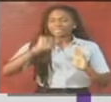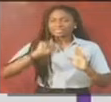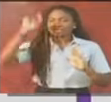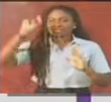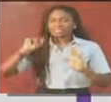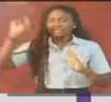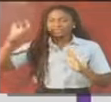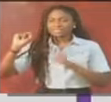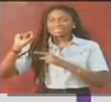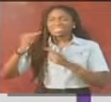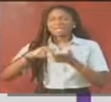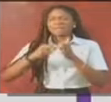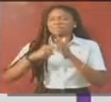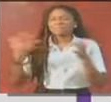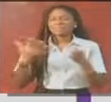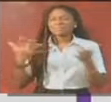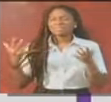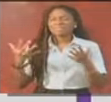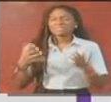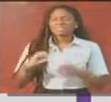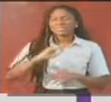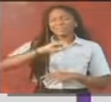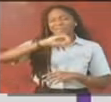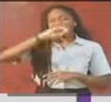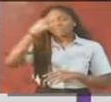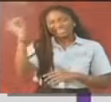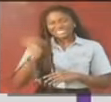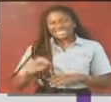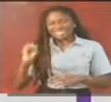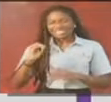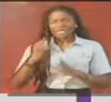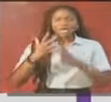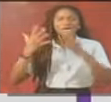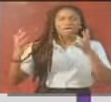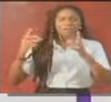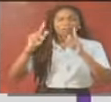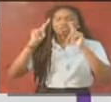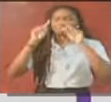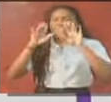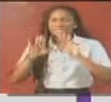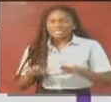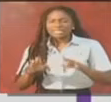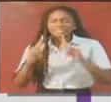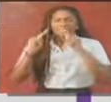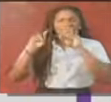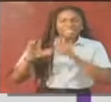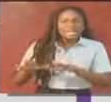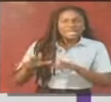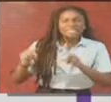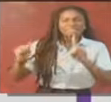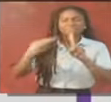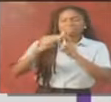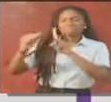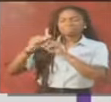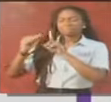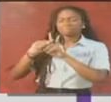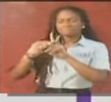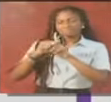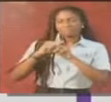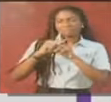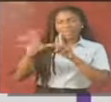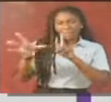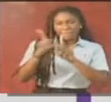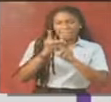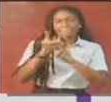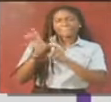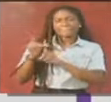gives us the percentage of tests that were returned as positive for COVID-19 out of all the